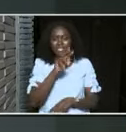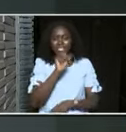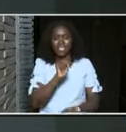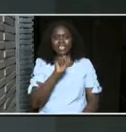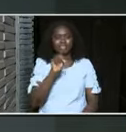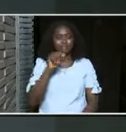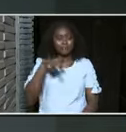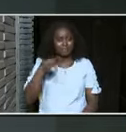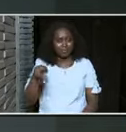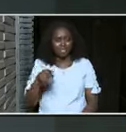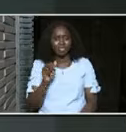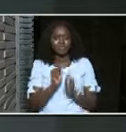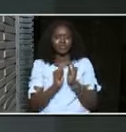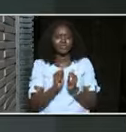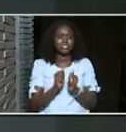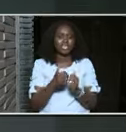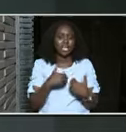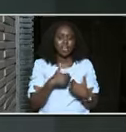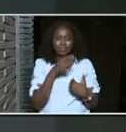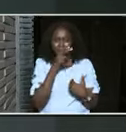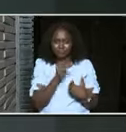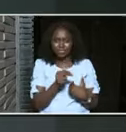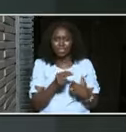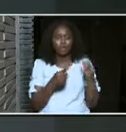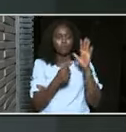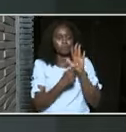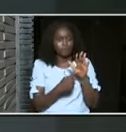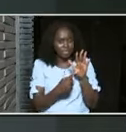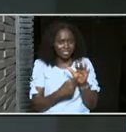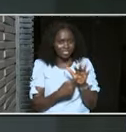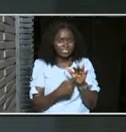has been strengthened, populated, and of course,